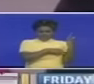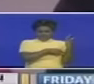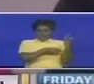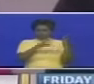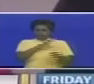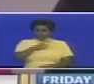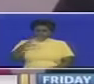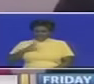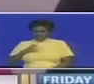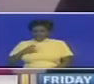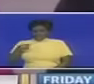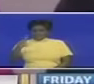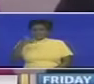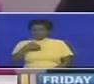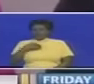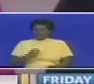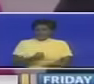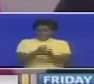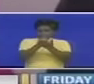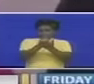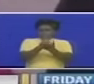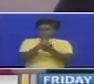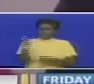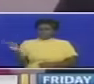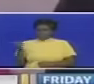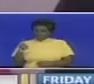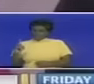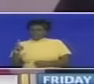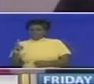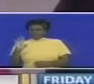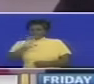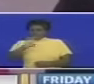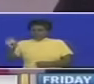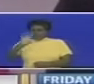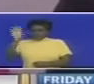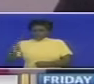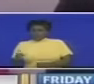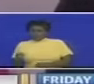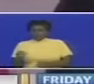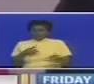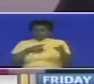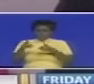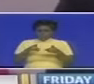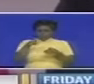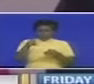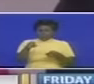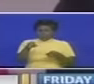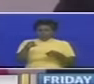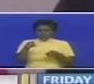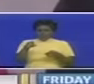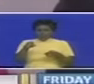committee that will help the Ministry of East African Affairs, Commerce and Tourism to come up